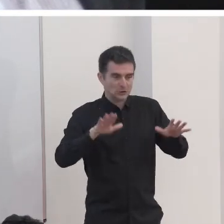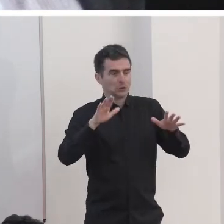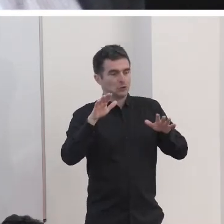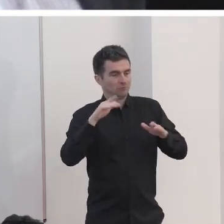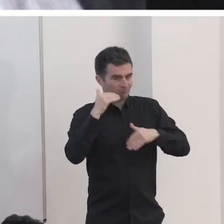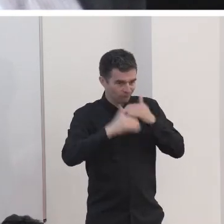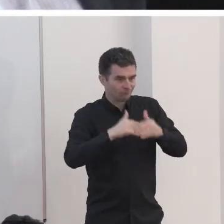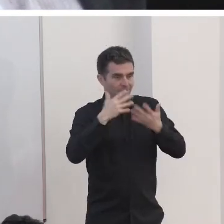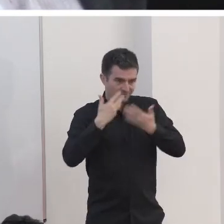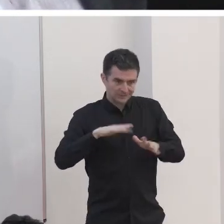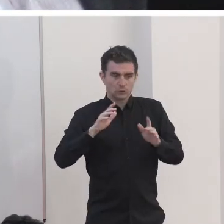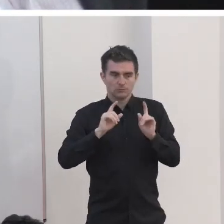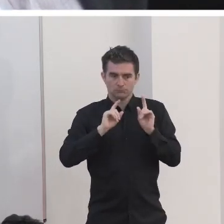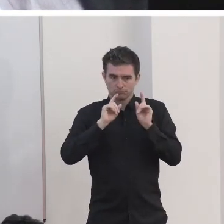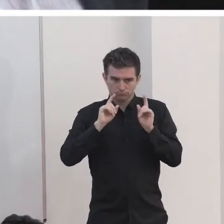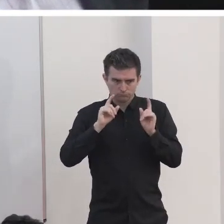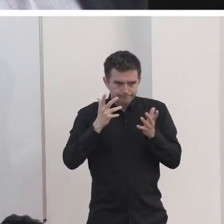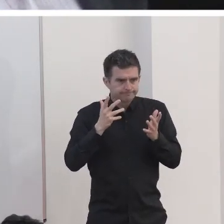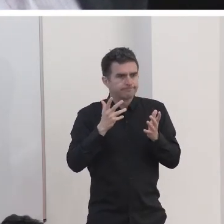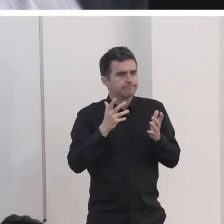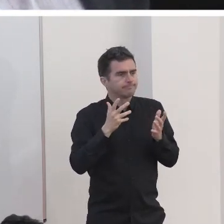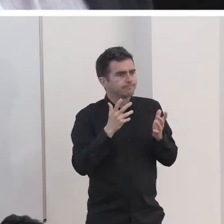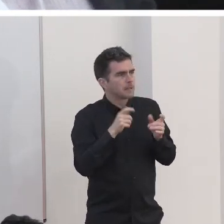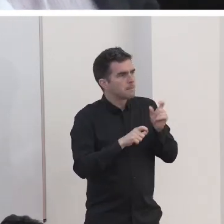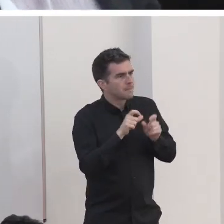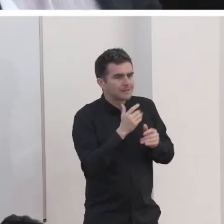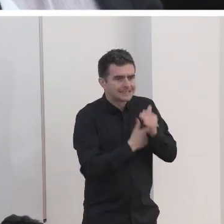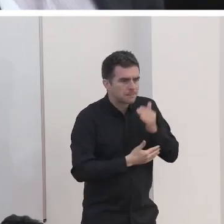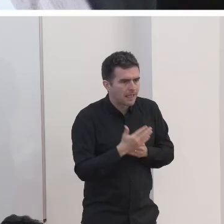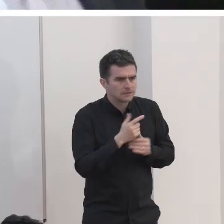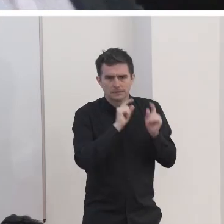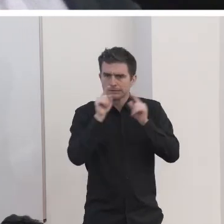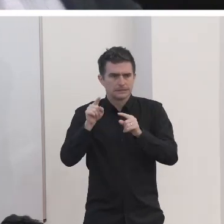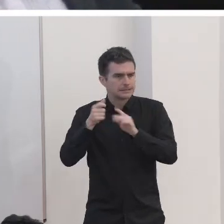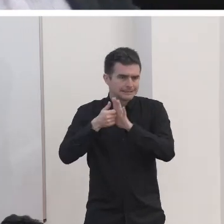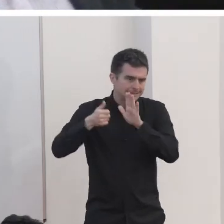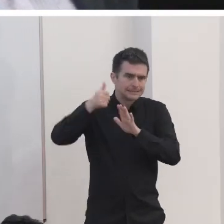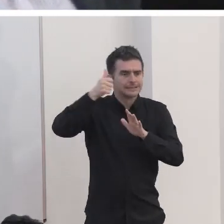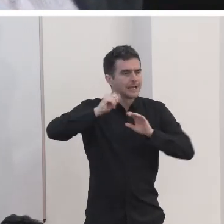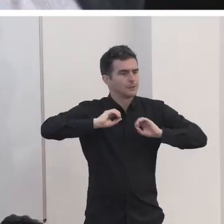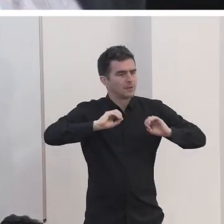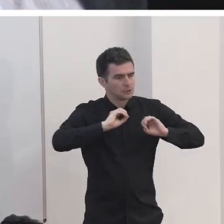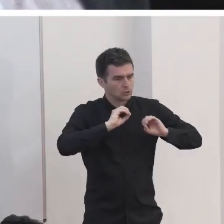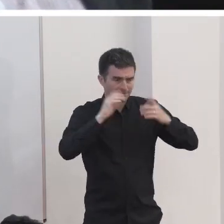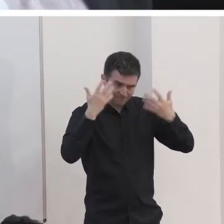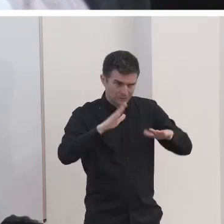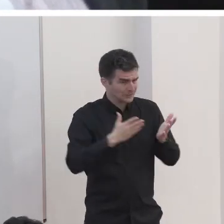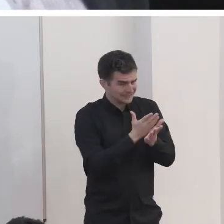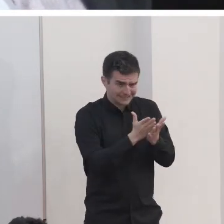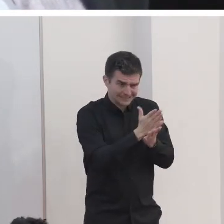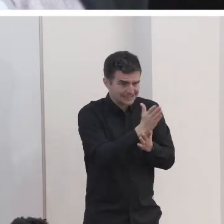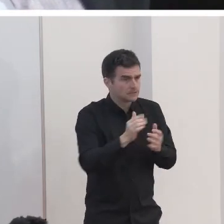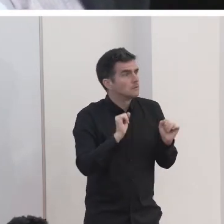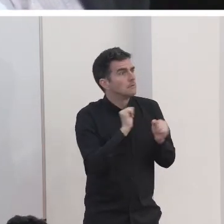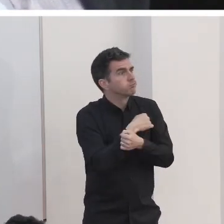And looking at the act, looking at every legal thing around education, the commission is